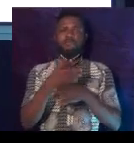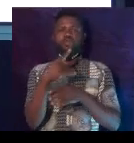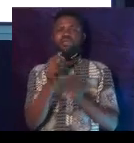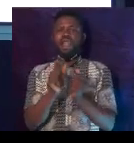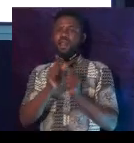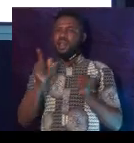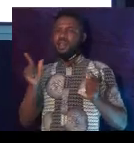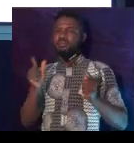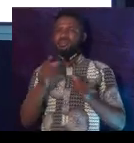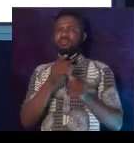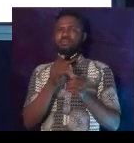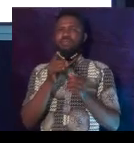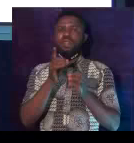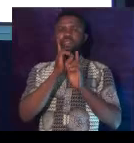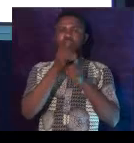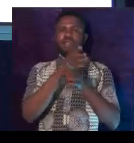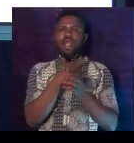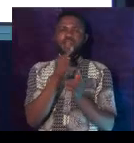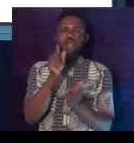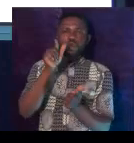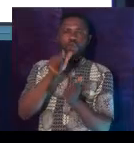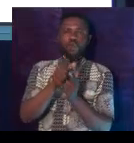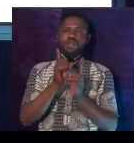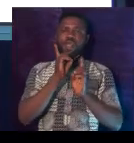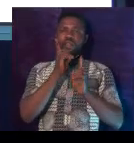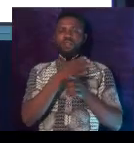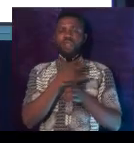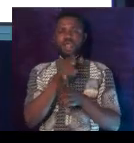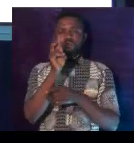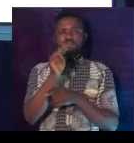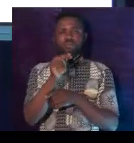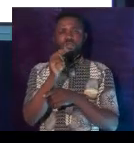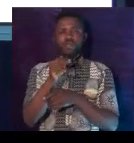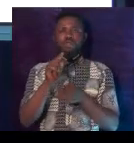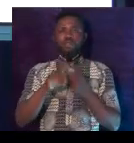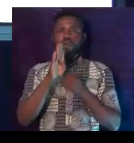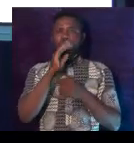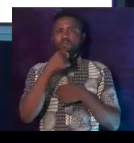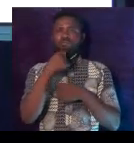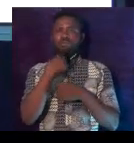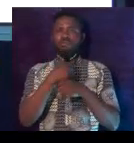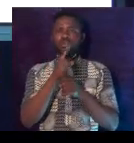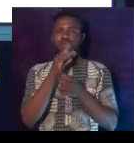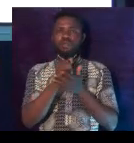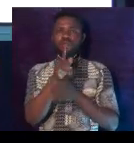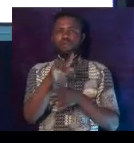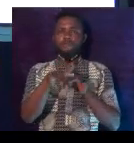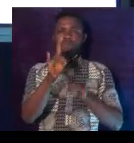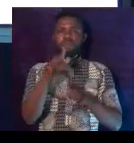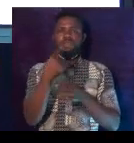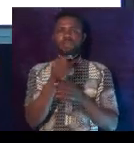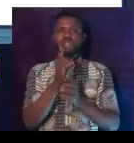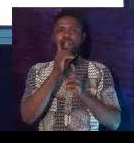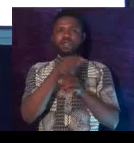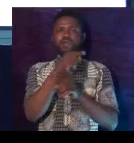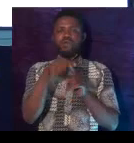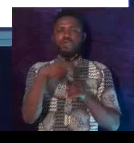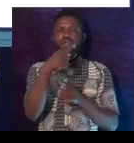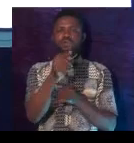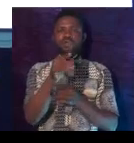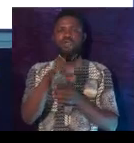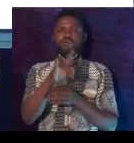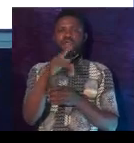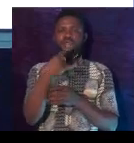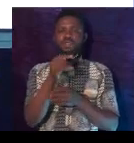between the largest data and the lowest data. Now, you need to be sure that you're picking the data when you're finding the